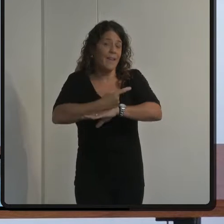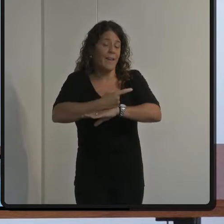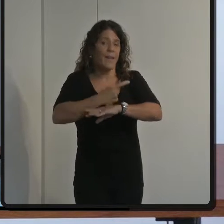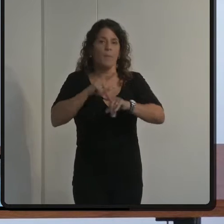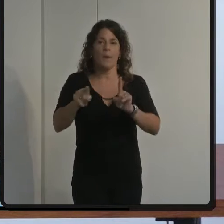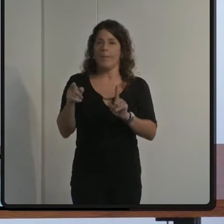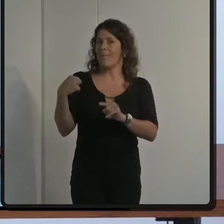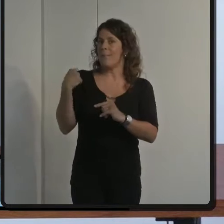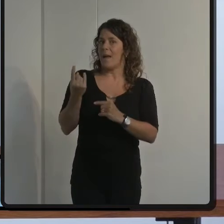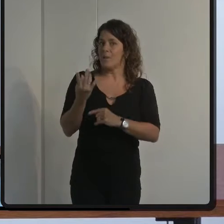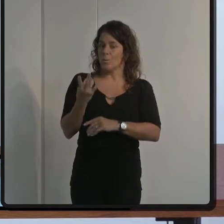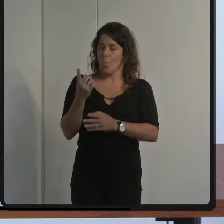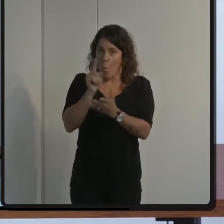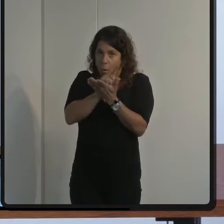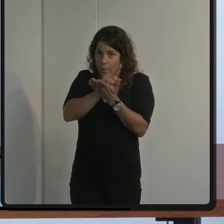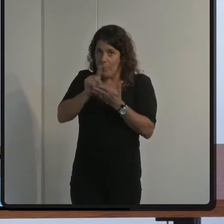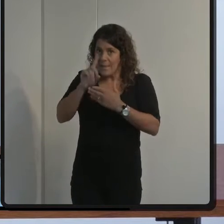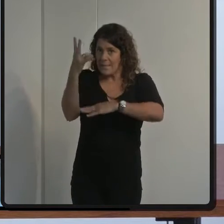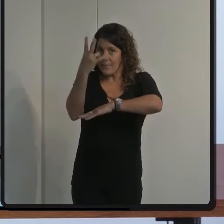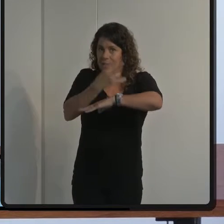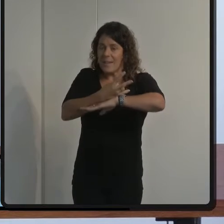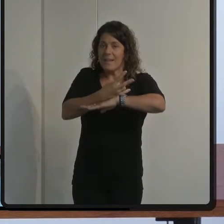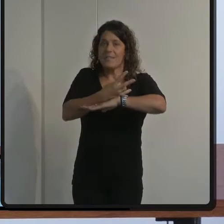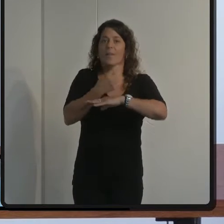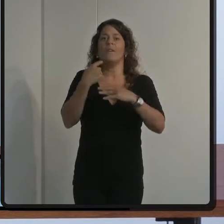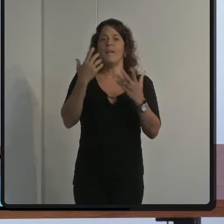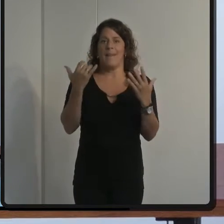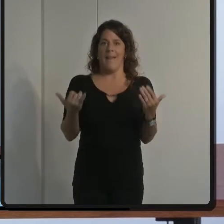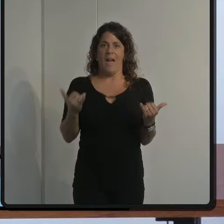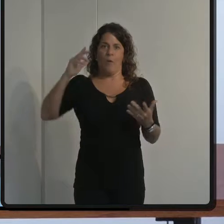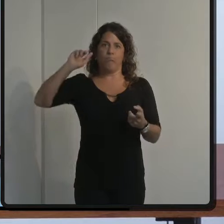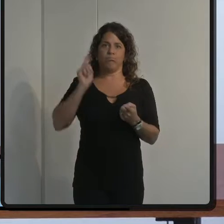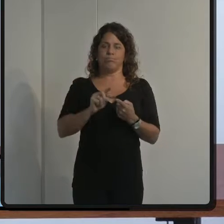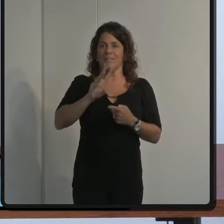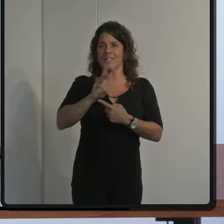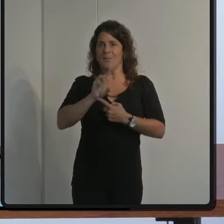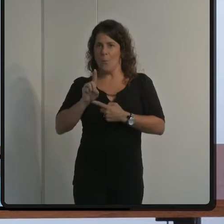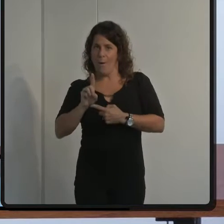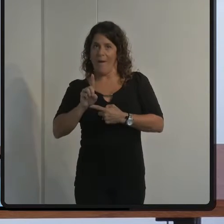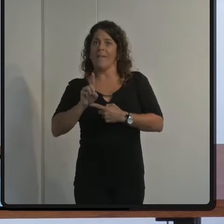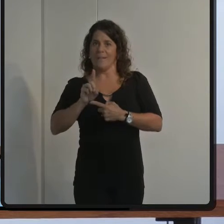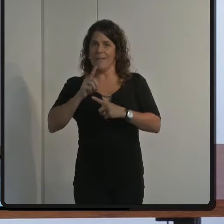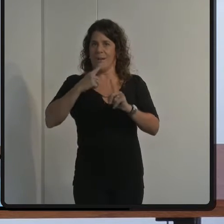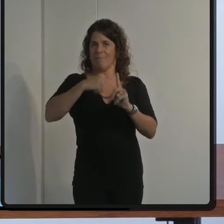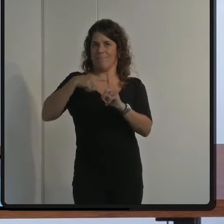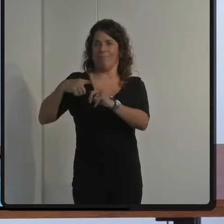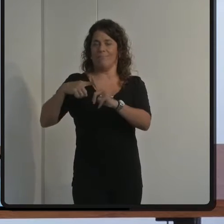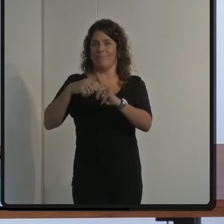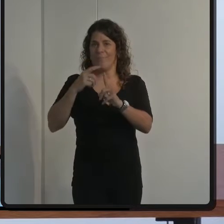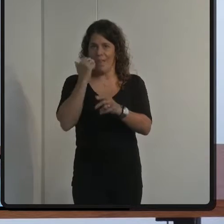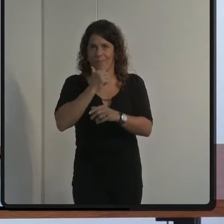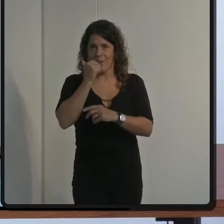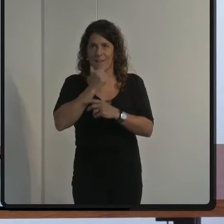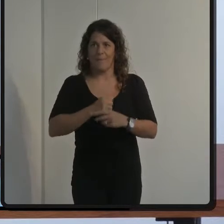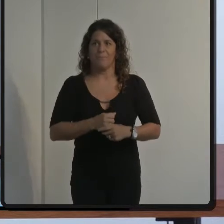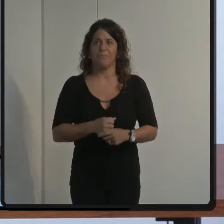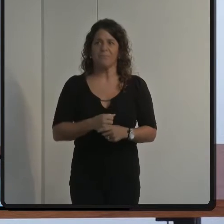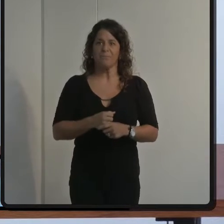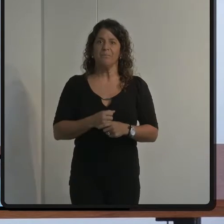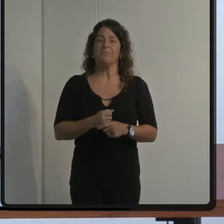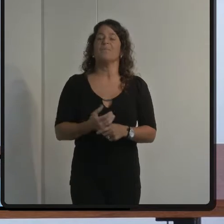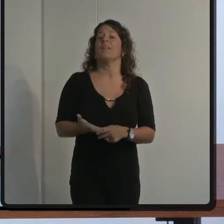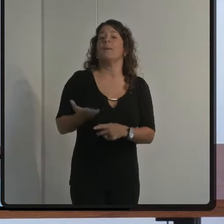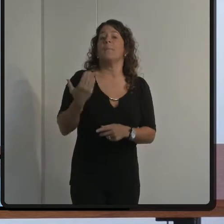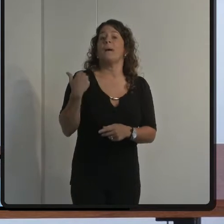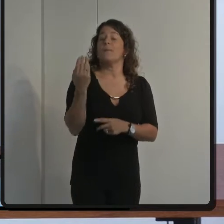have averaged 61 cases per day. From late July, when the state data system began to fail, until this past